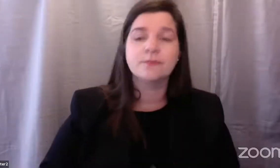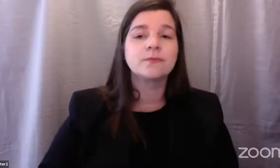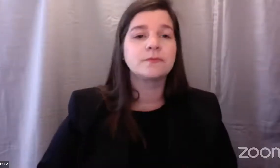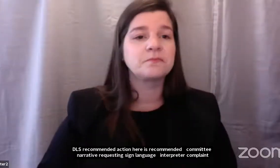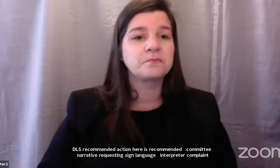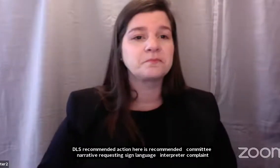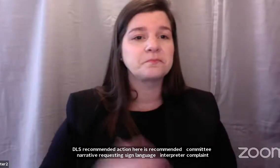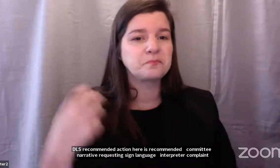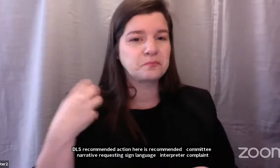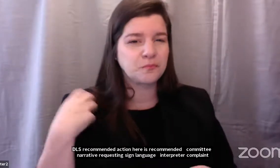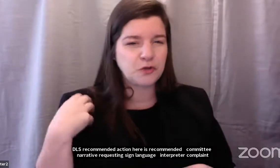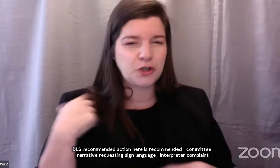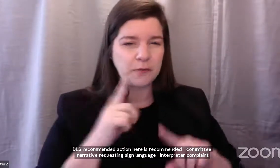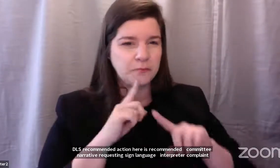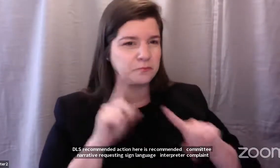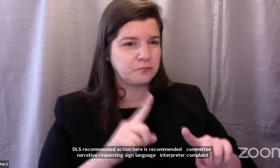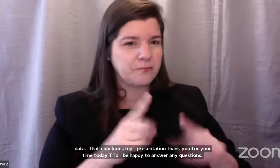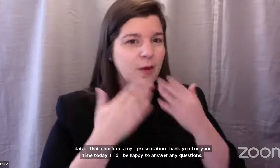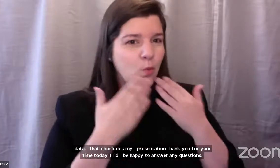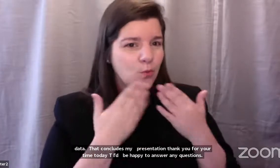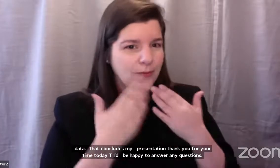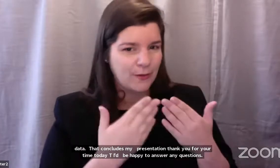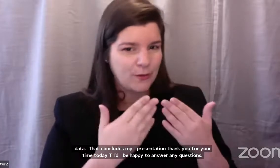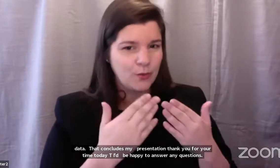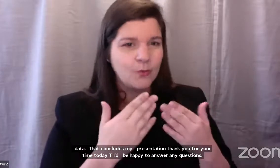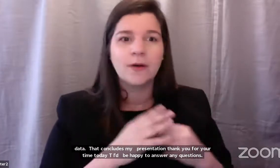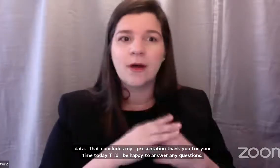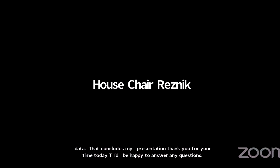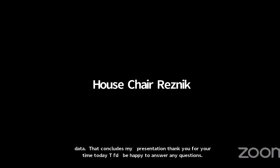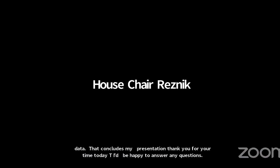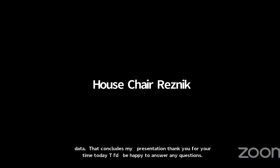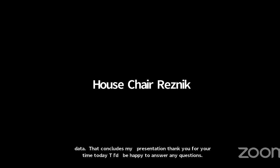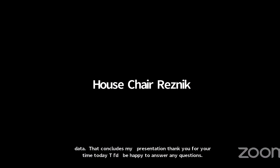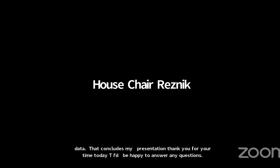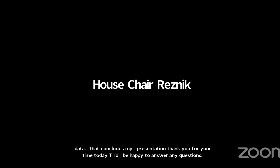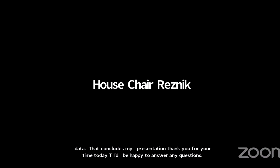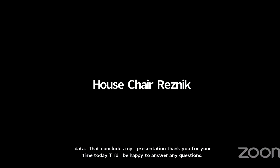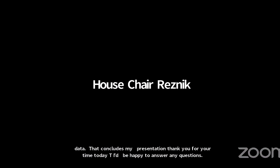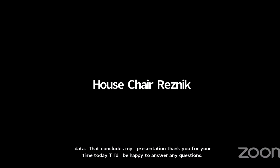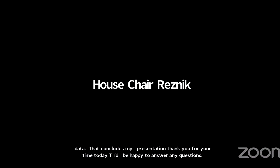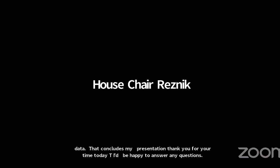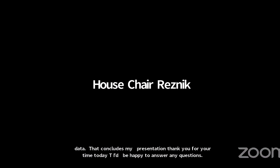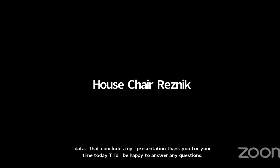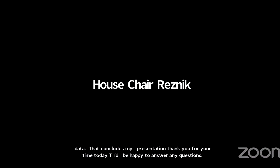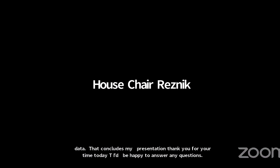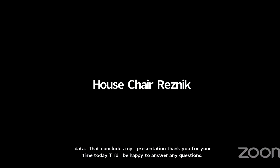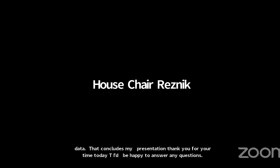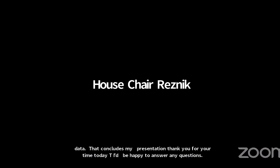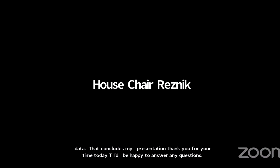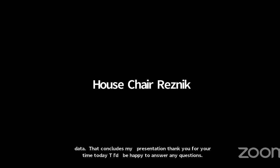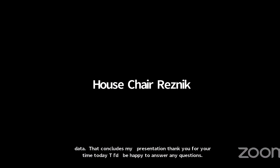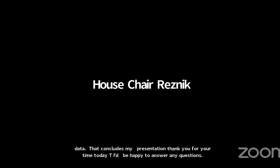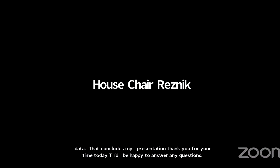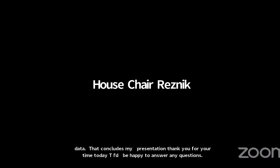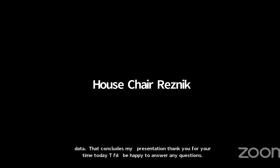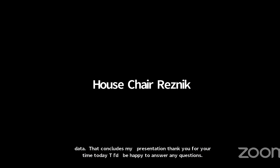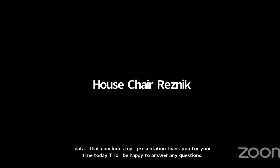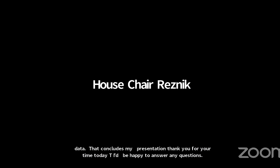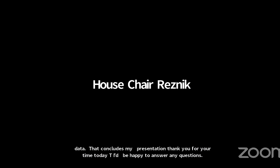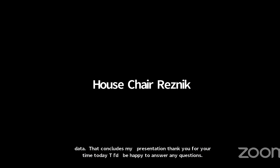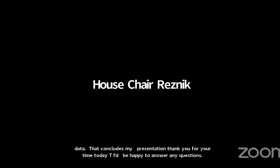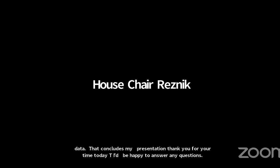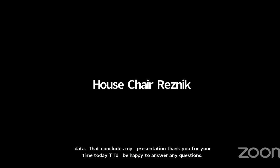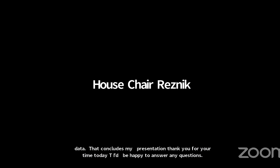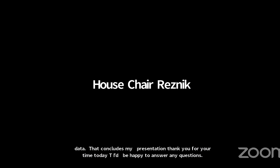that. Do any of the committee members have any questions for Grace?